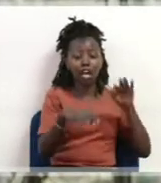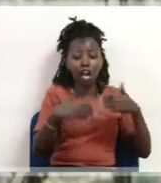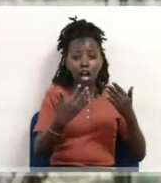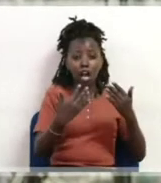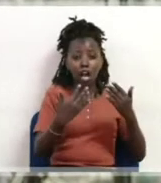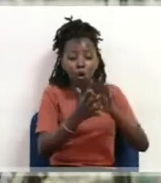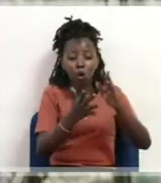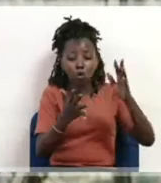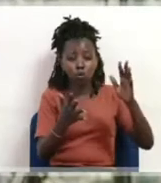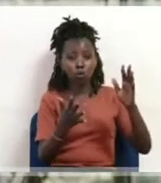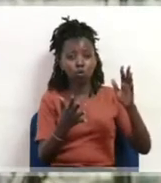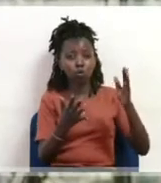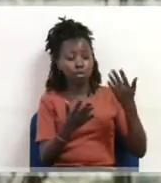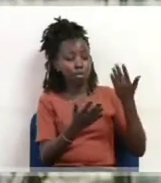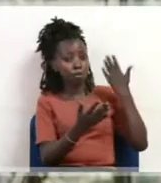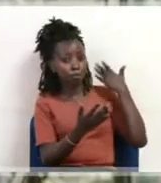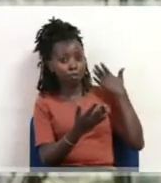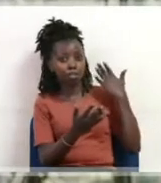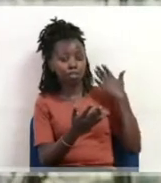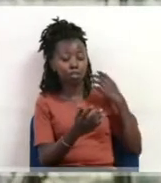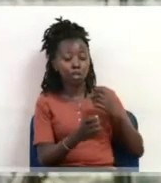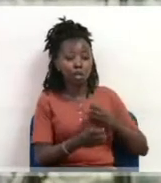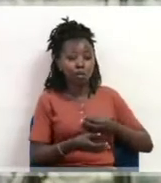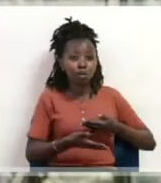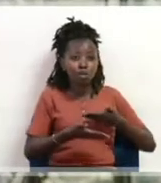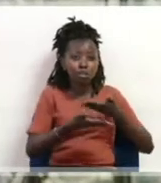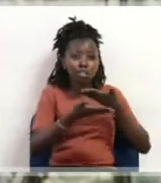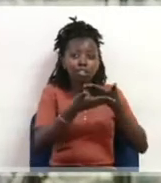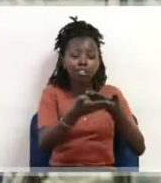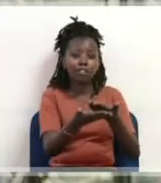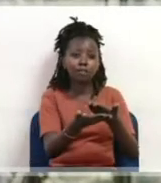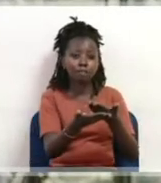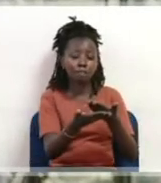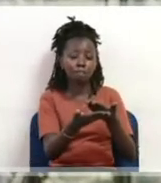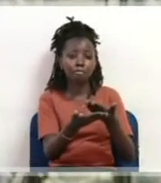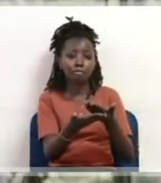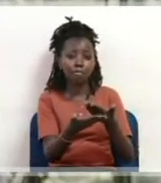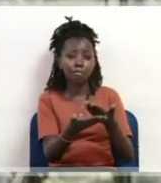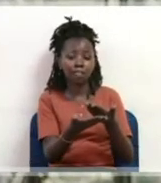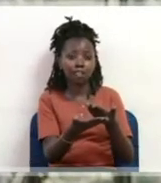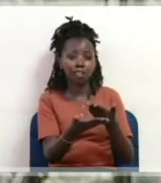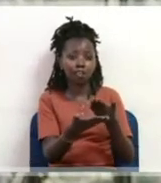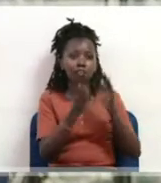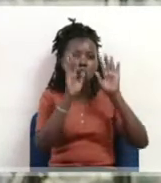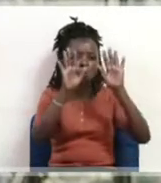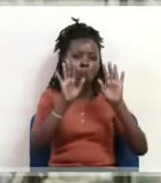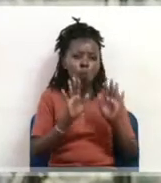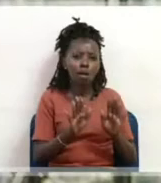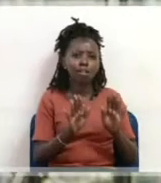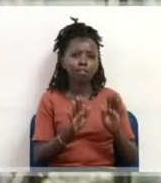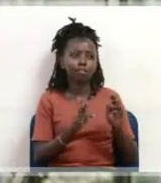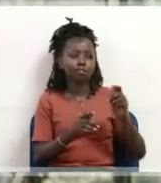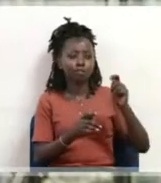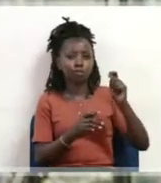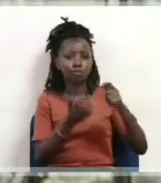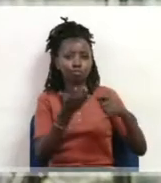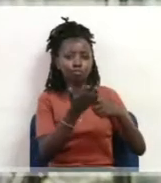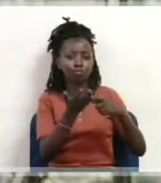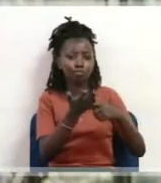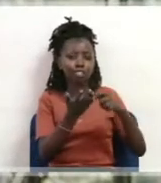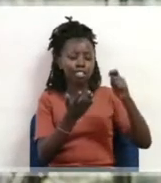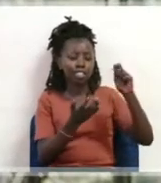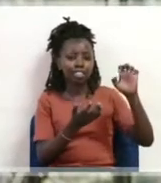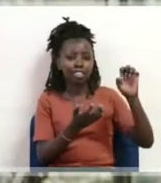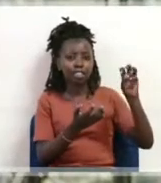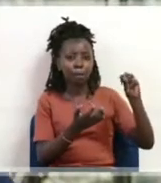the building of the wonderful temple that was built by Solomon, filled with the glory of God.